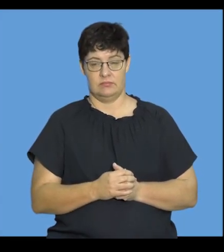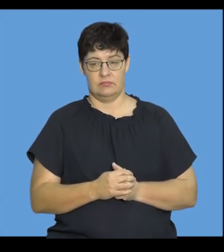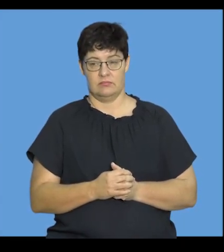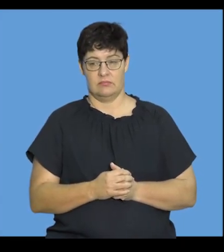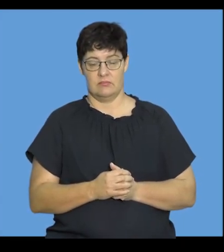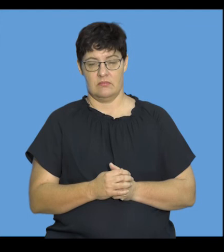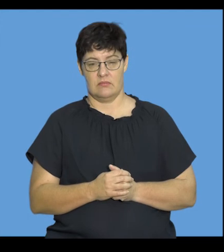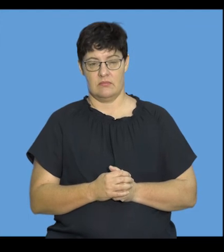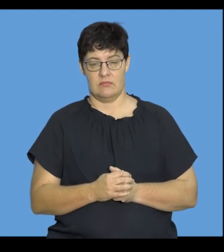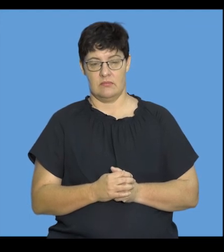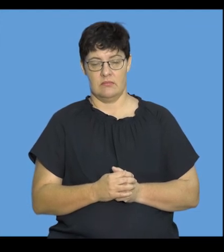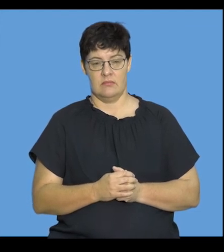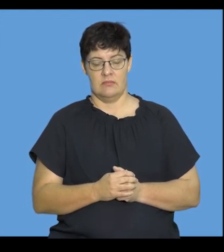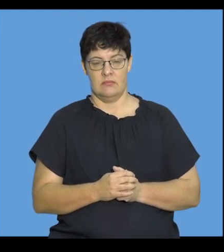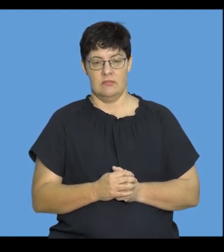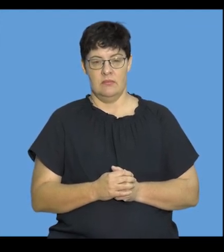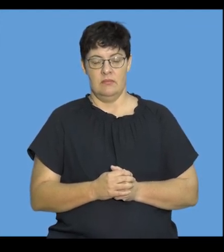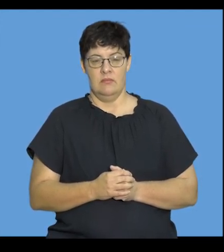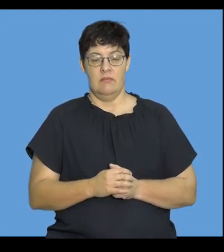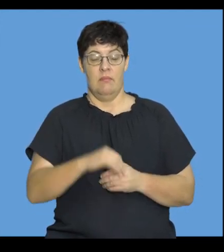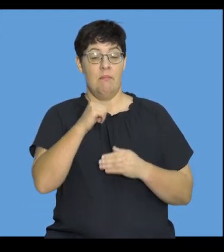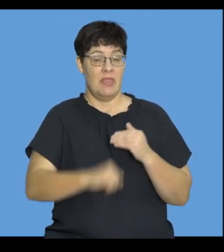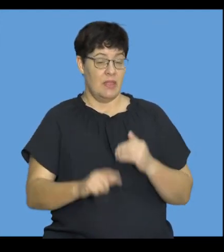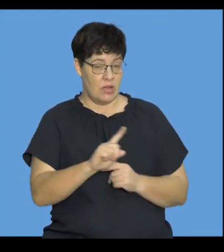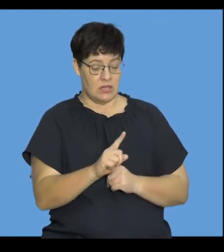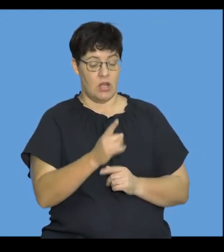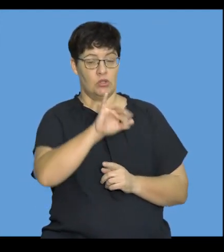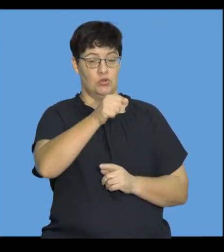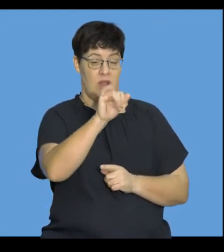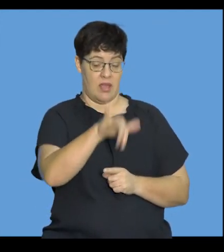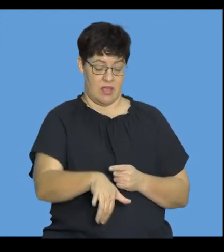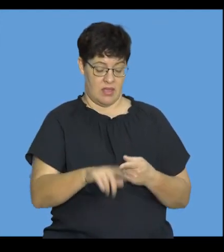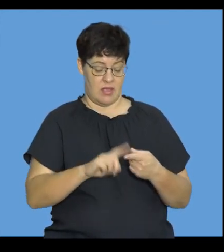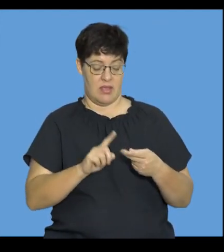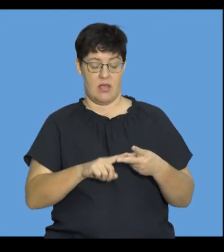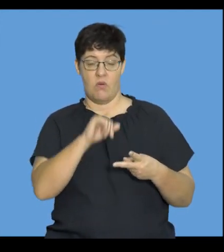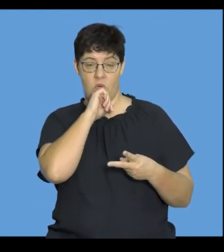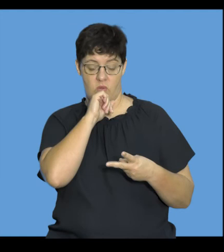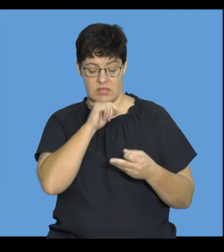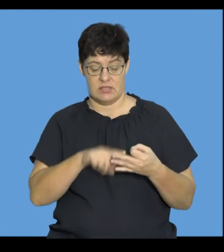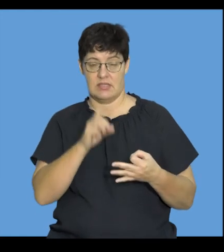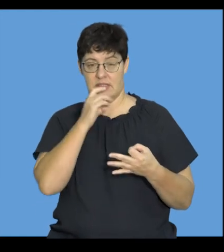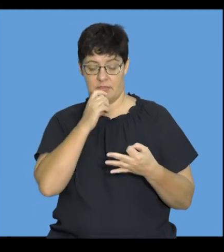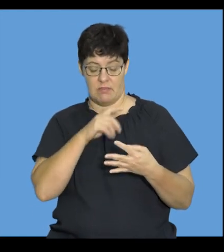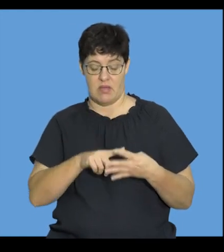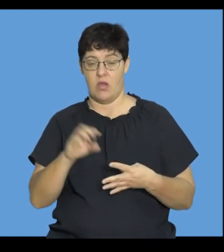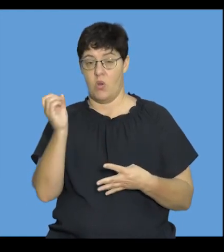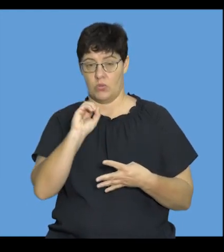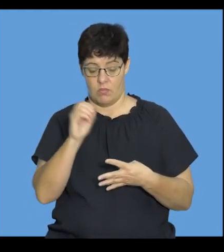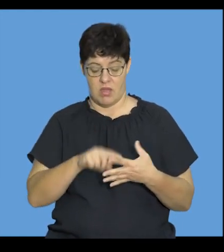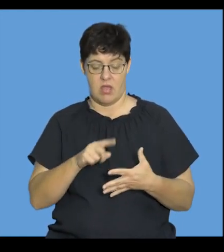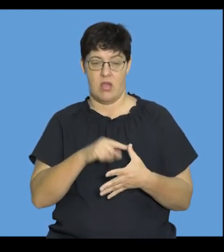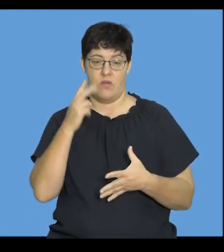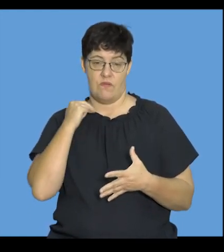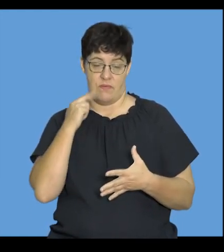We know that the months that we are working with will be July, August, September, October,